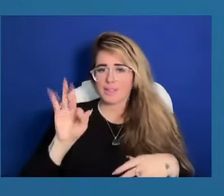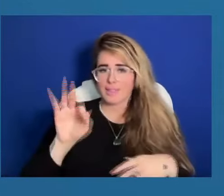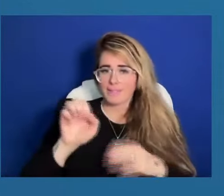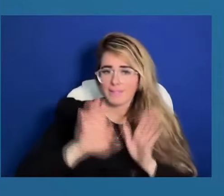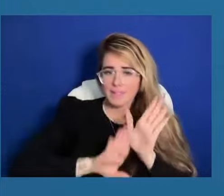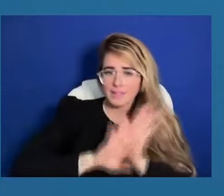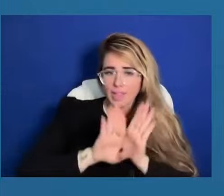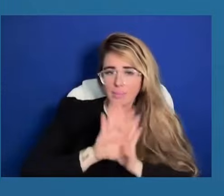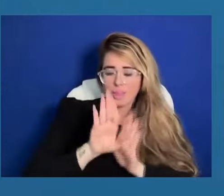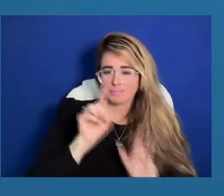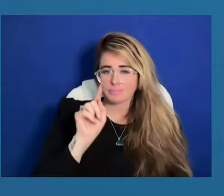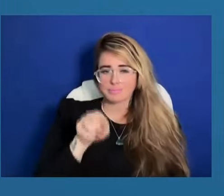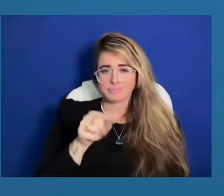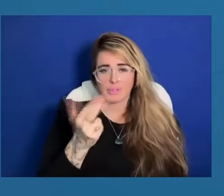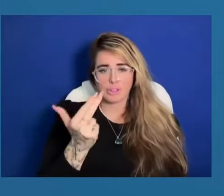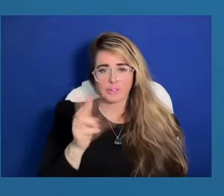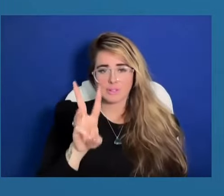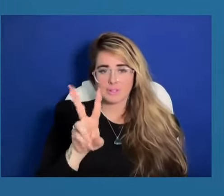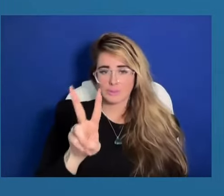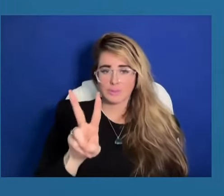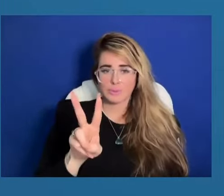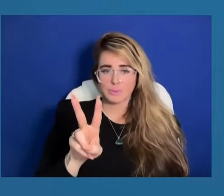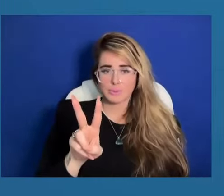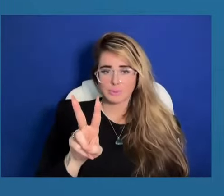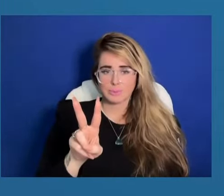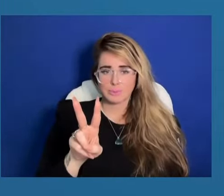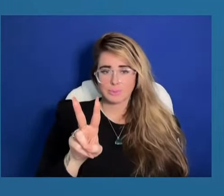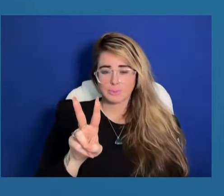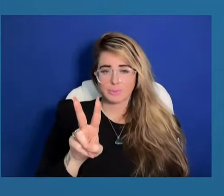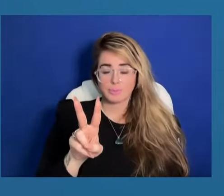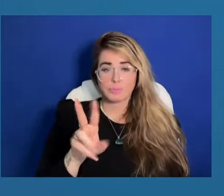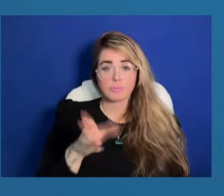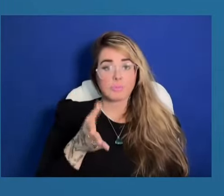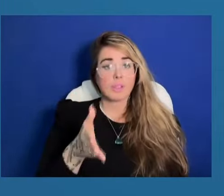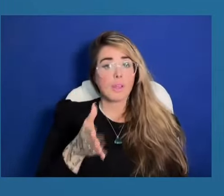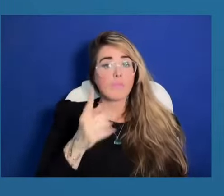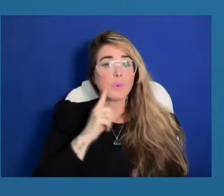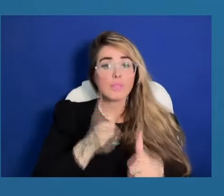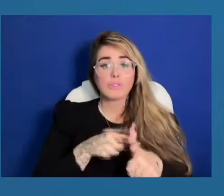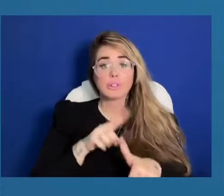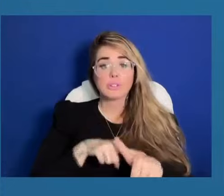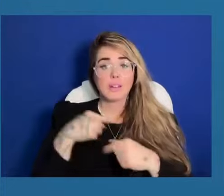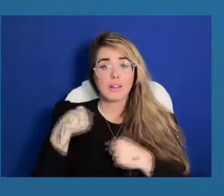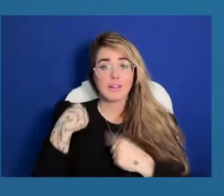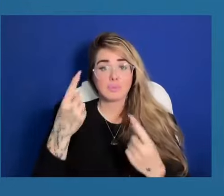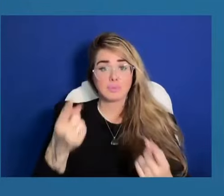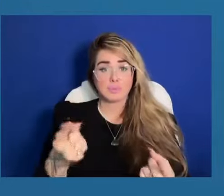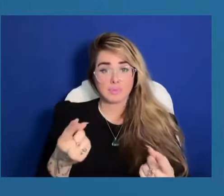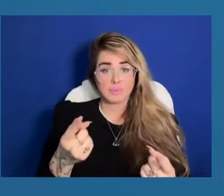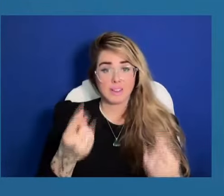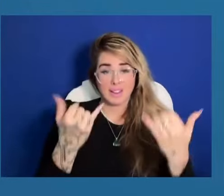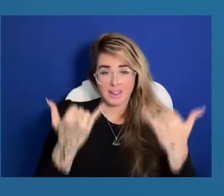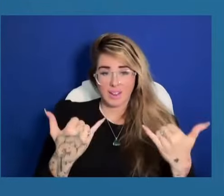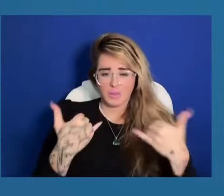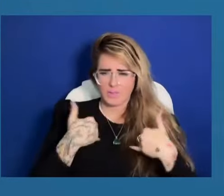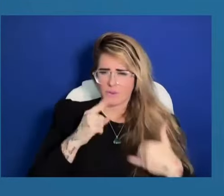at 1362. For the first time, there's a real